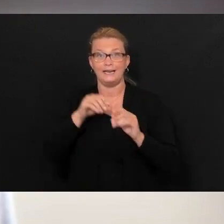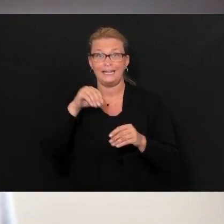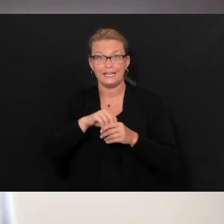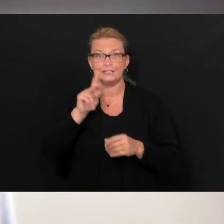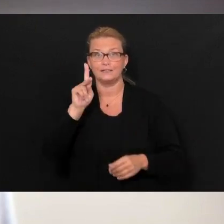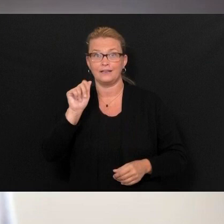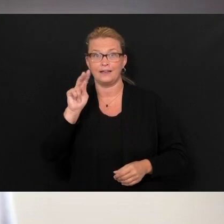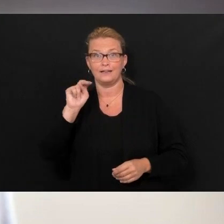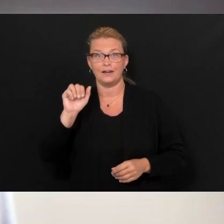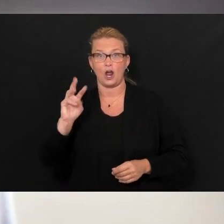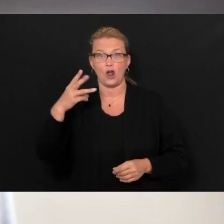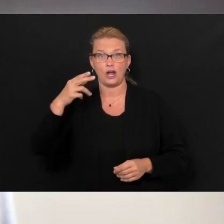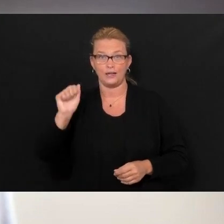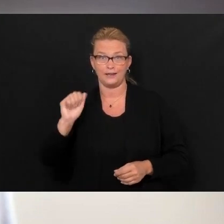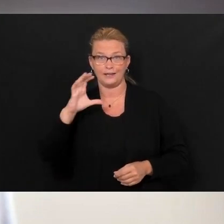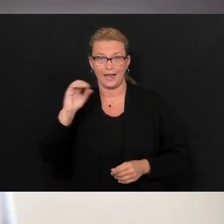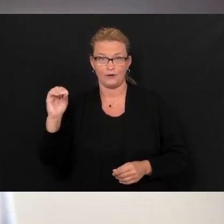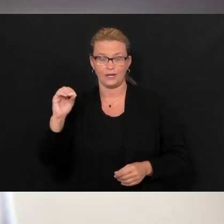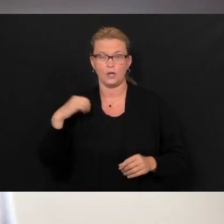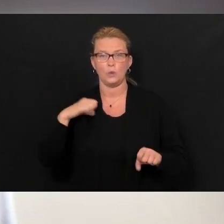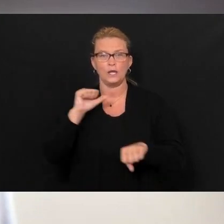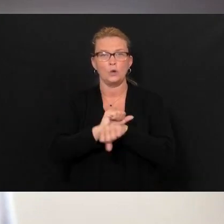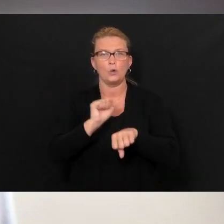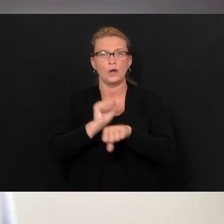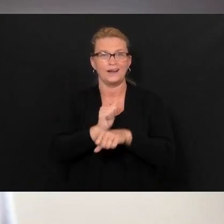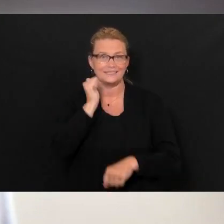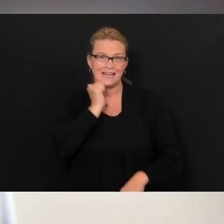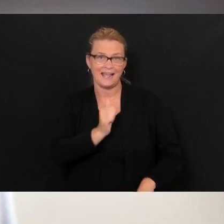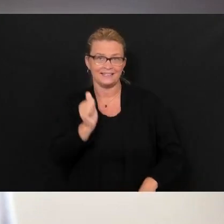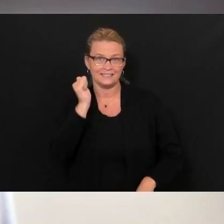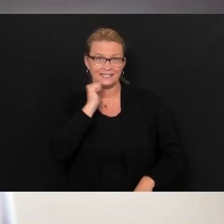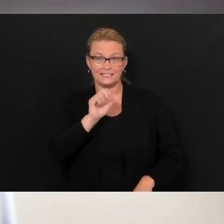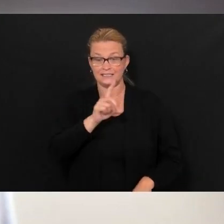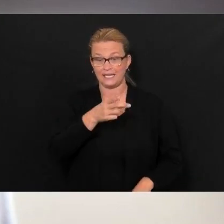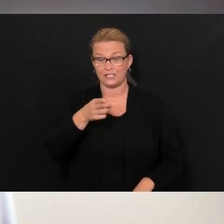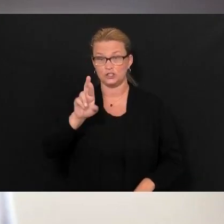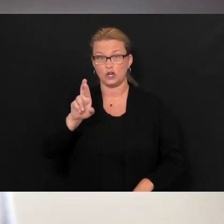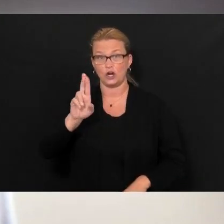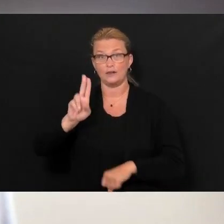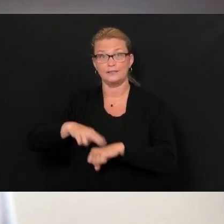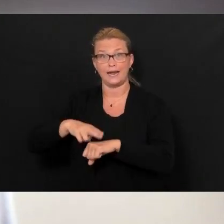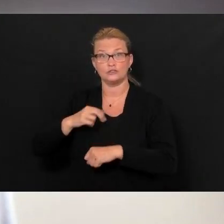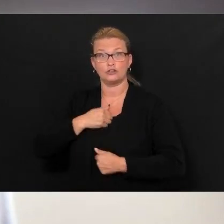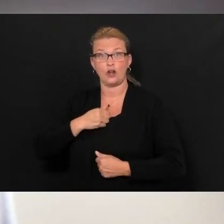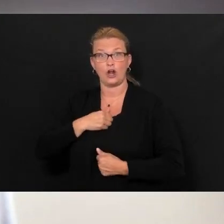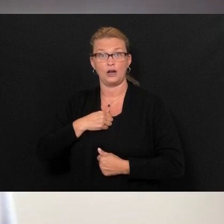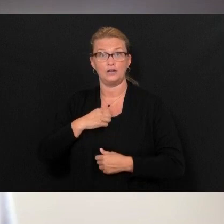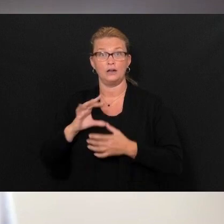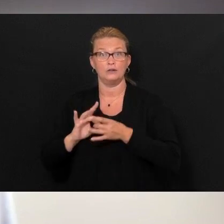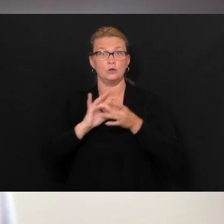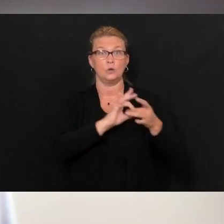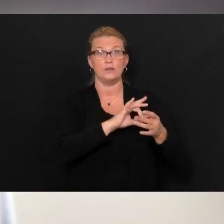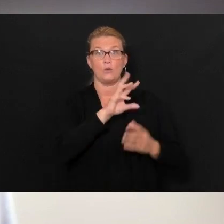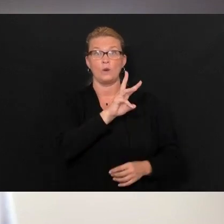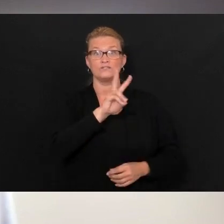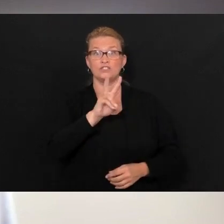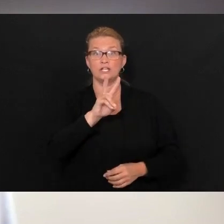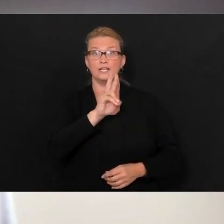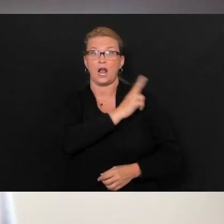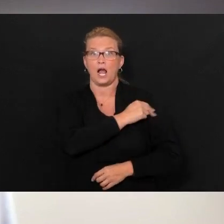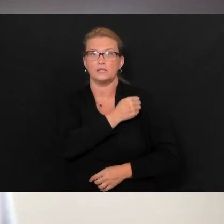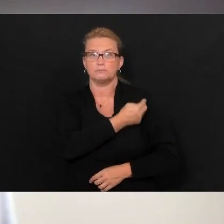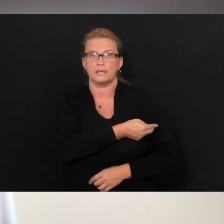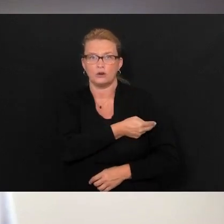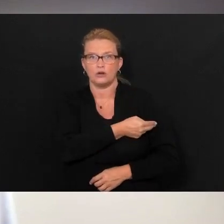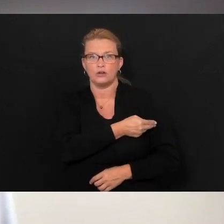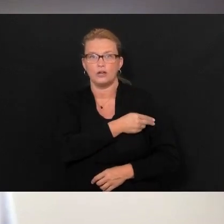folks understand we work daily, DHHR and the National Guard, with the West Virginia Hospital Association to